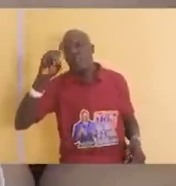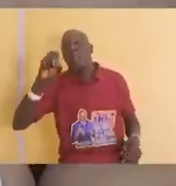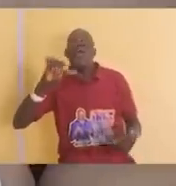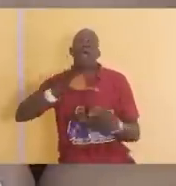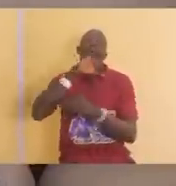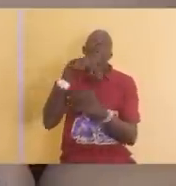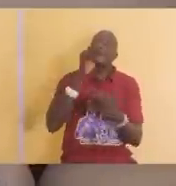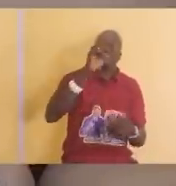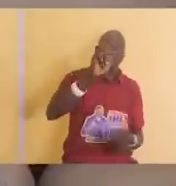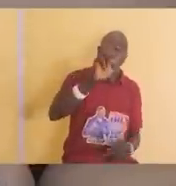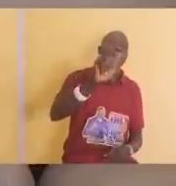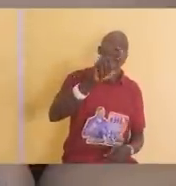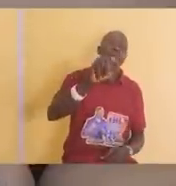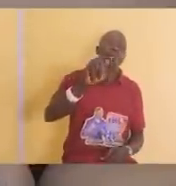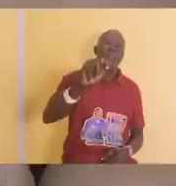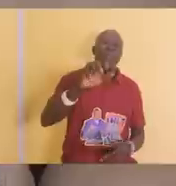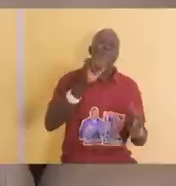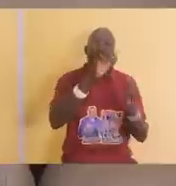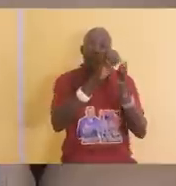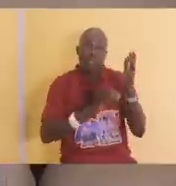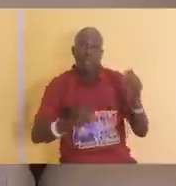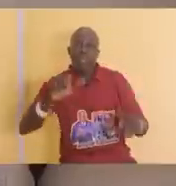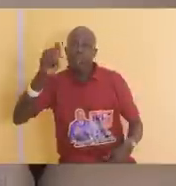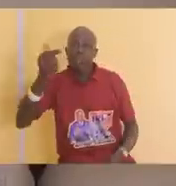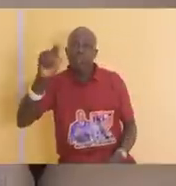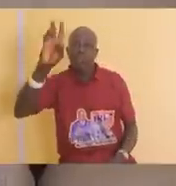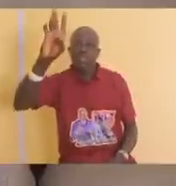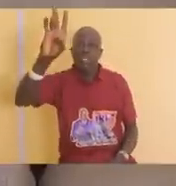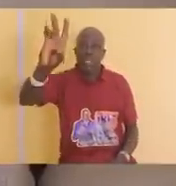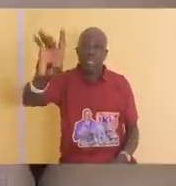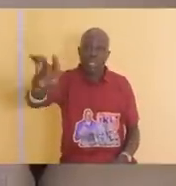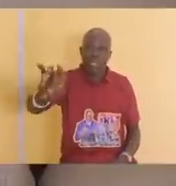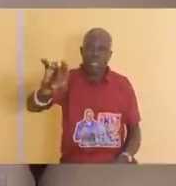11. Matthew. Verse 28.